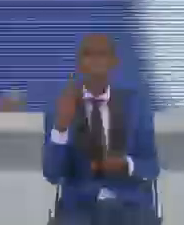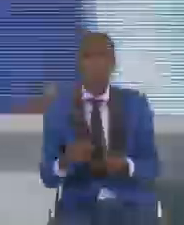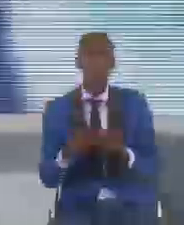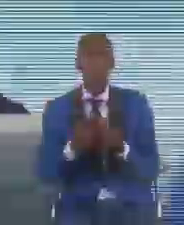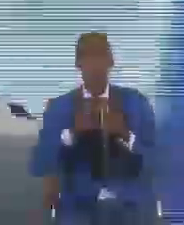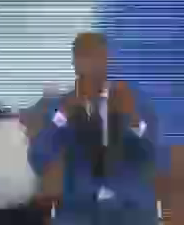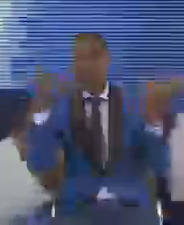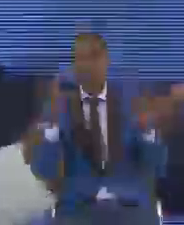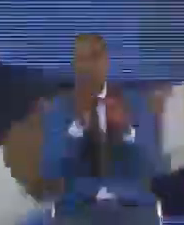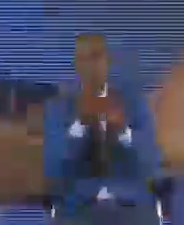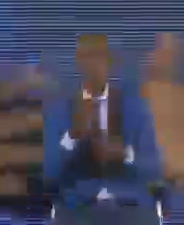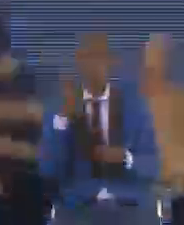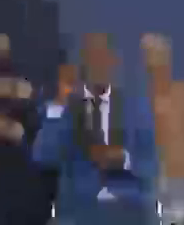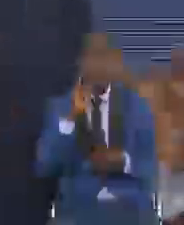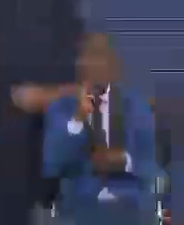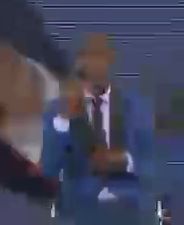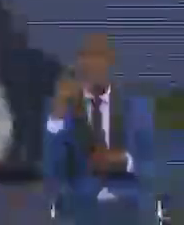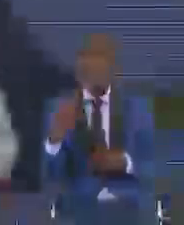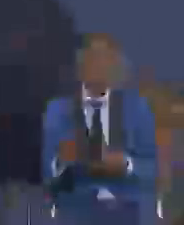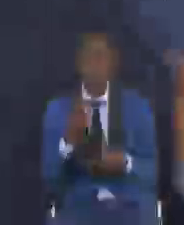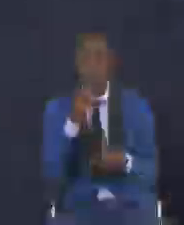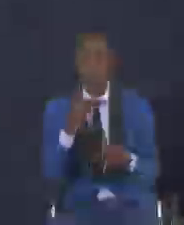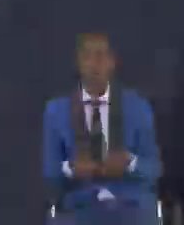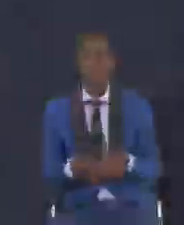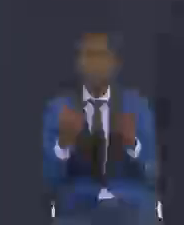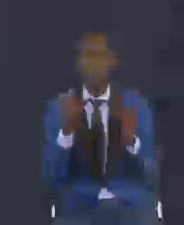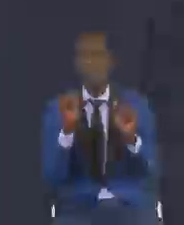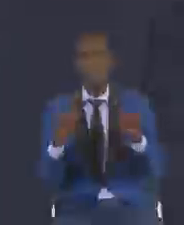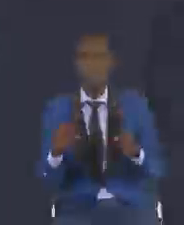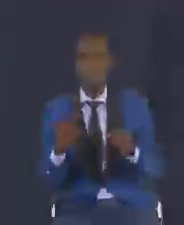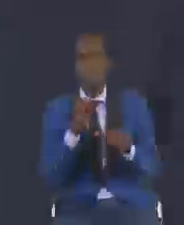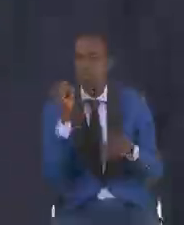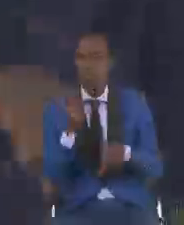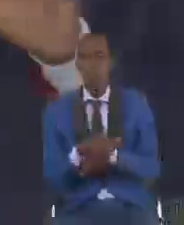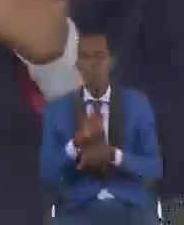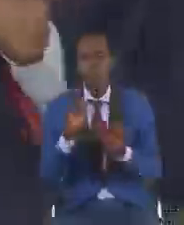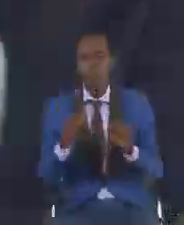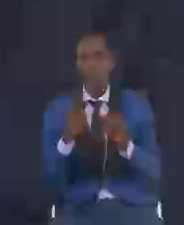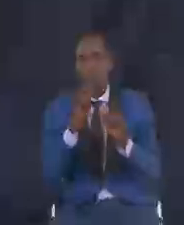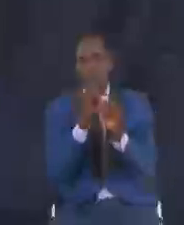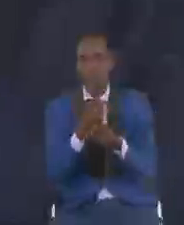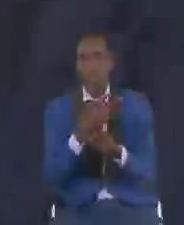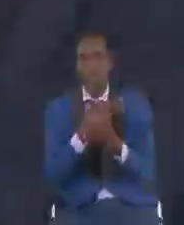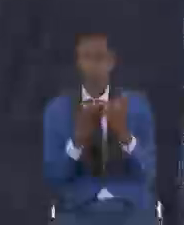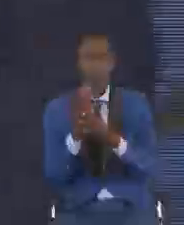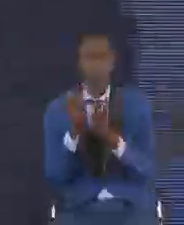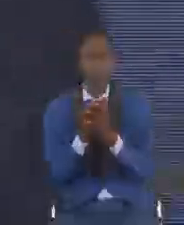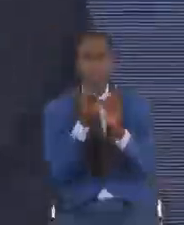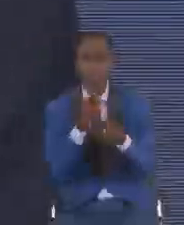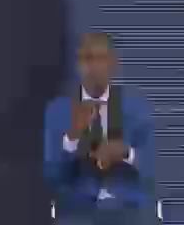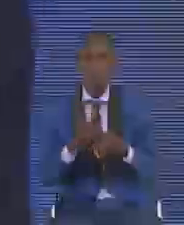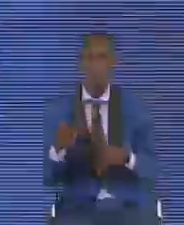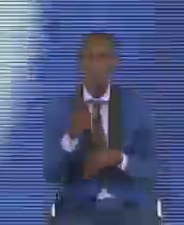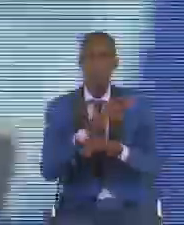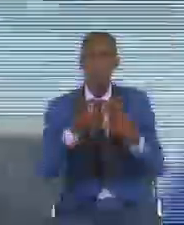unsurpassable gift. He is the unbreakable, unconquerable gift. And through that gift in you, don't